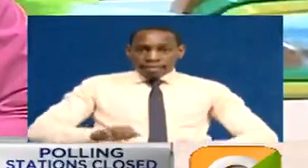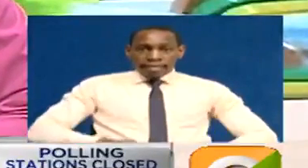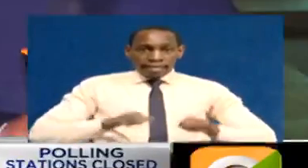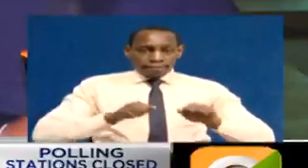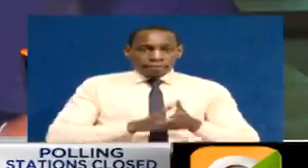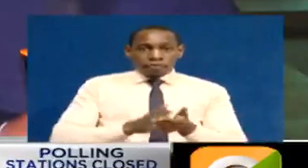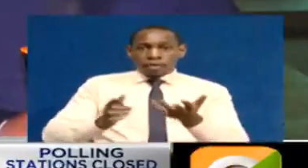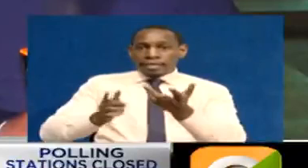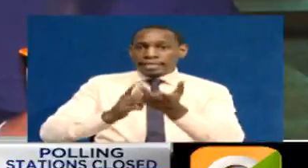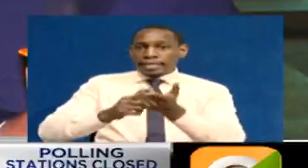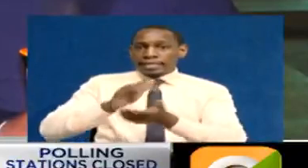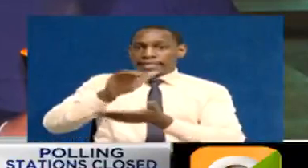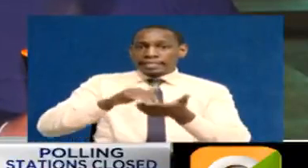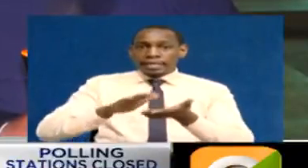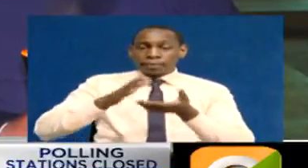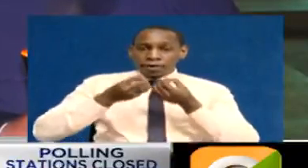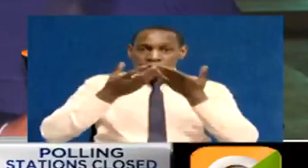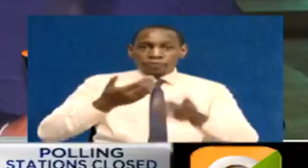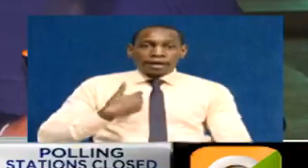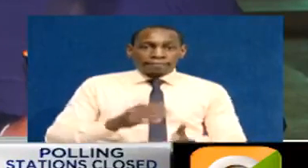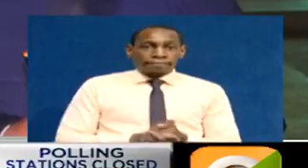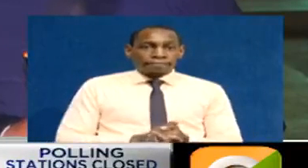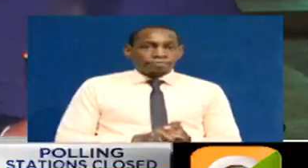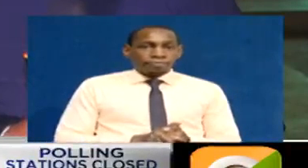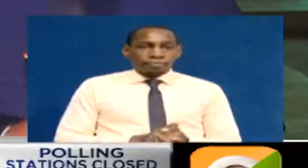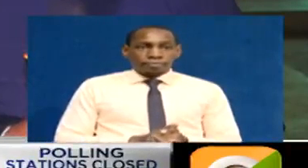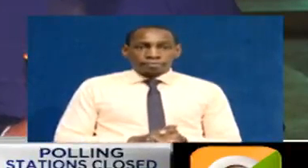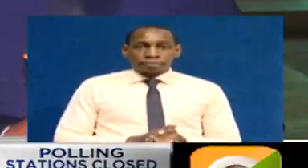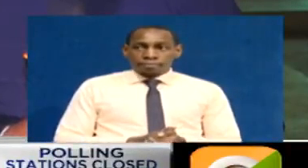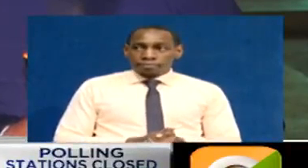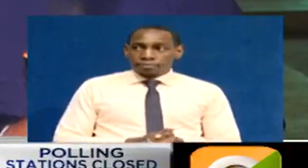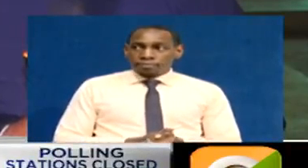from the tallying center with more details. Elfas?